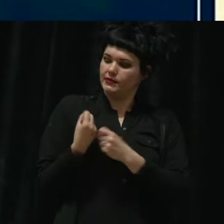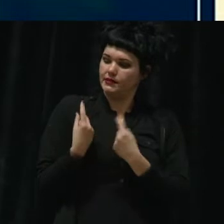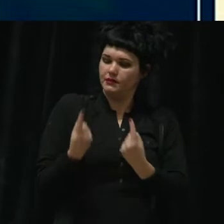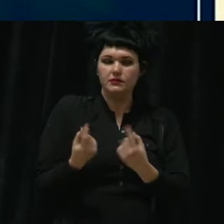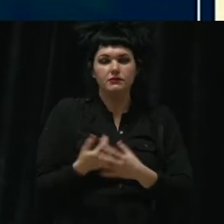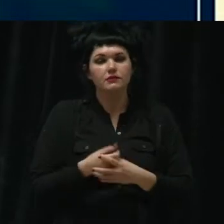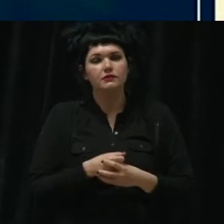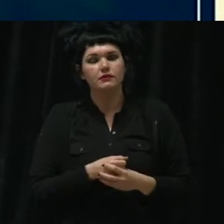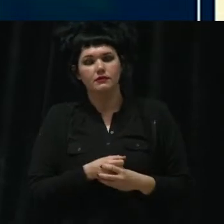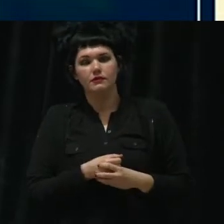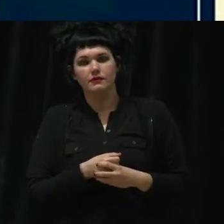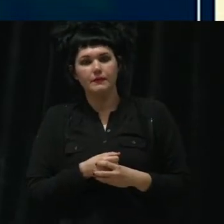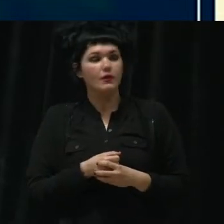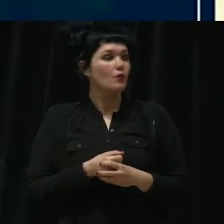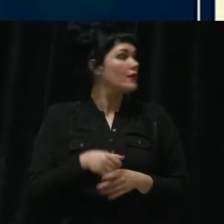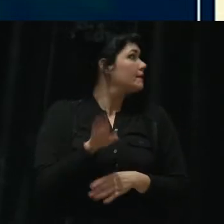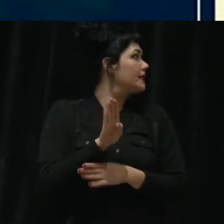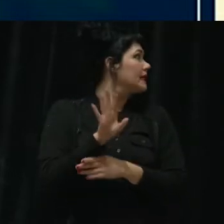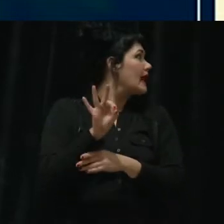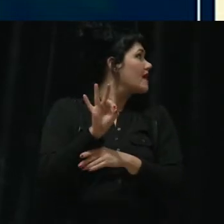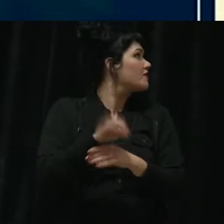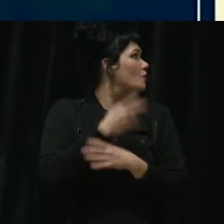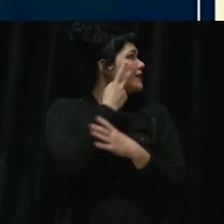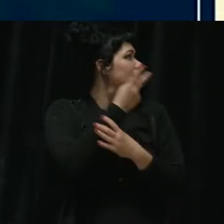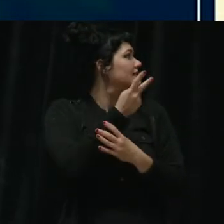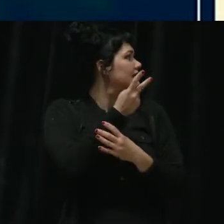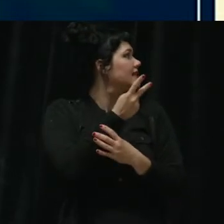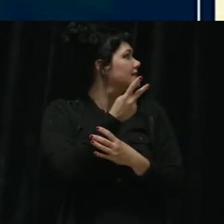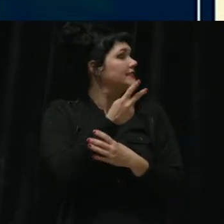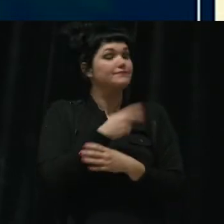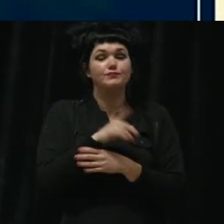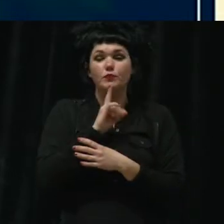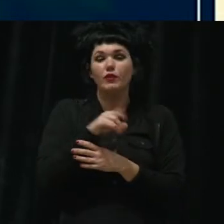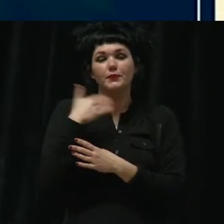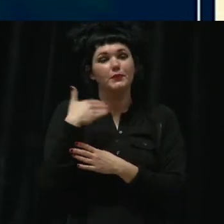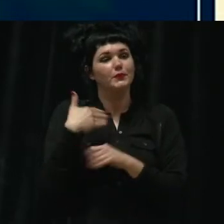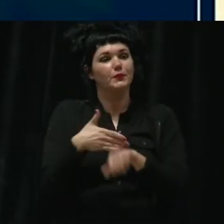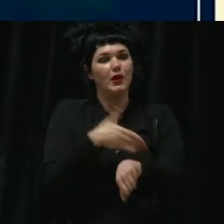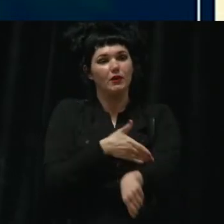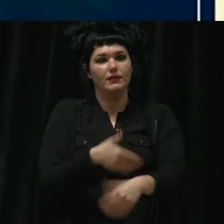within BNF, we see significant progress.